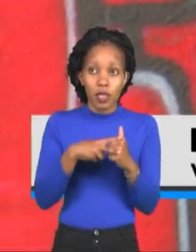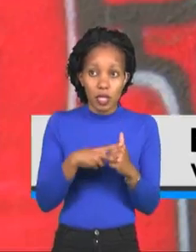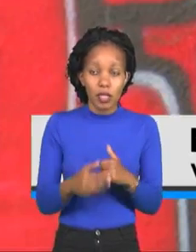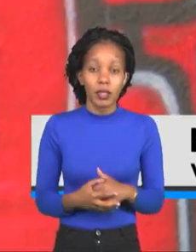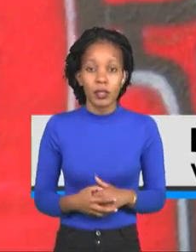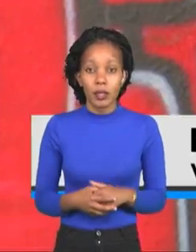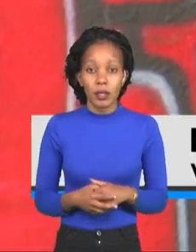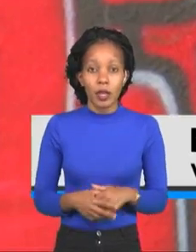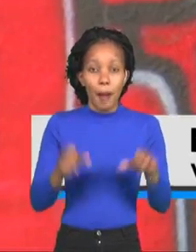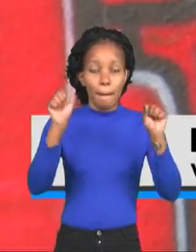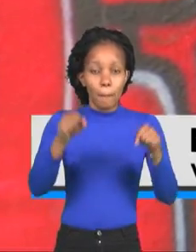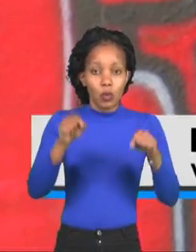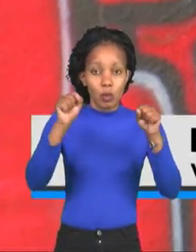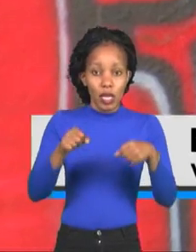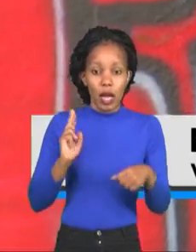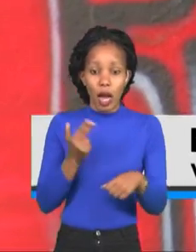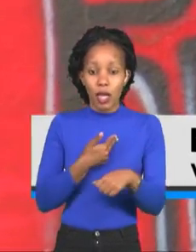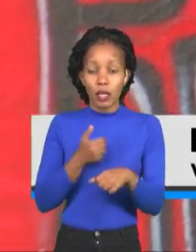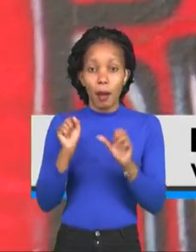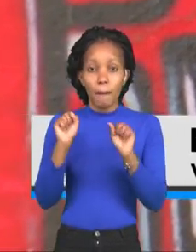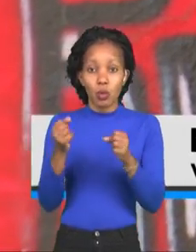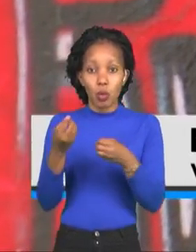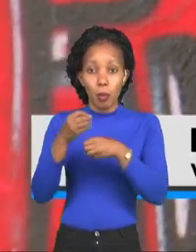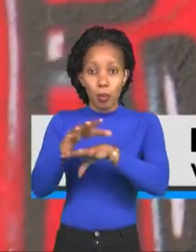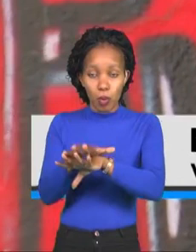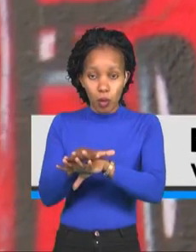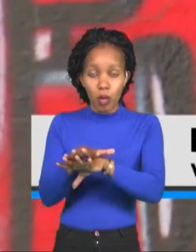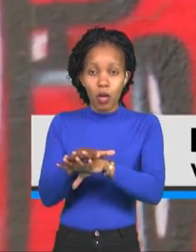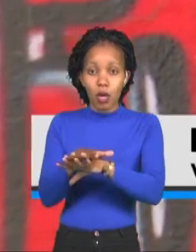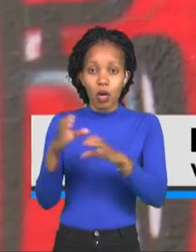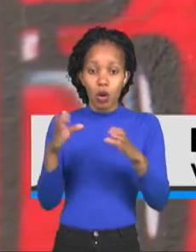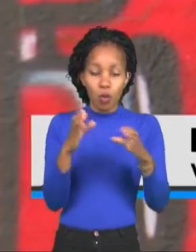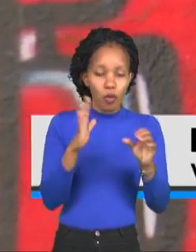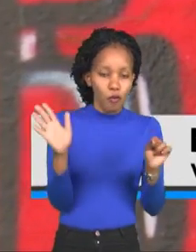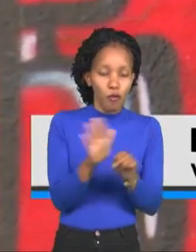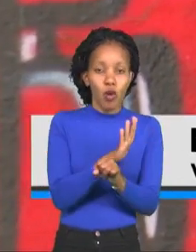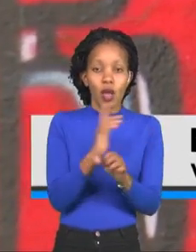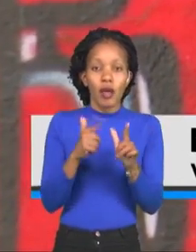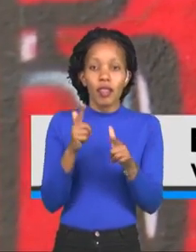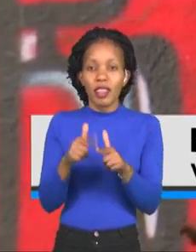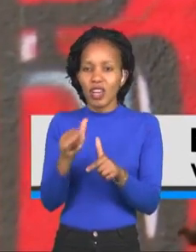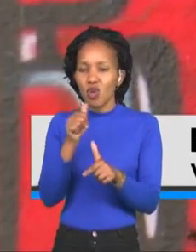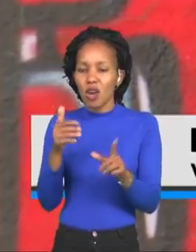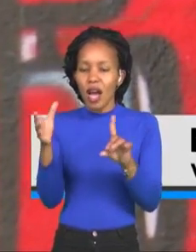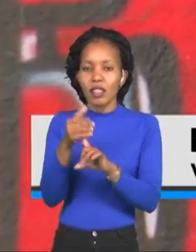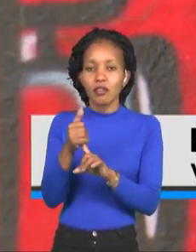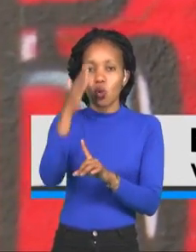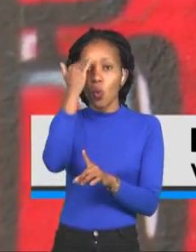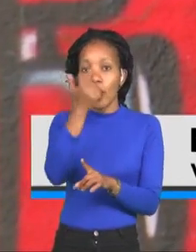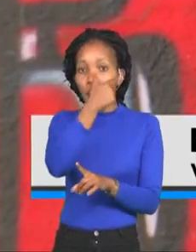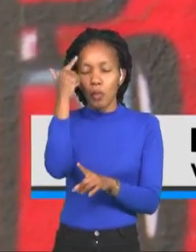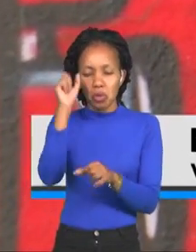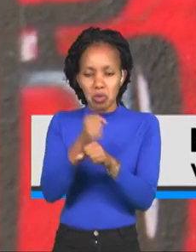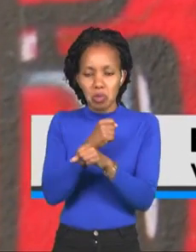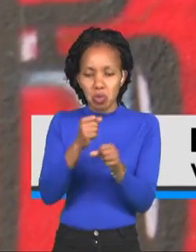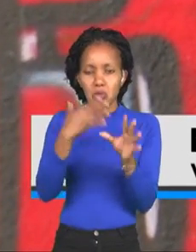2017. The possibility for us to be integrated in the Portuguese community in its full sense, it's not achieved because we are not allowed to